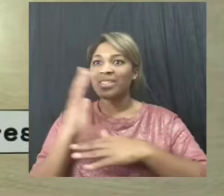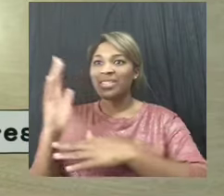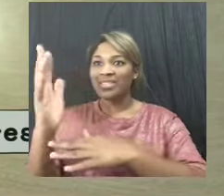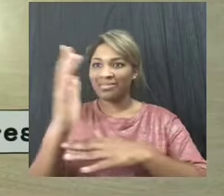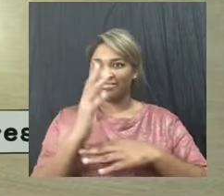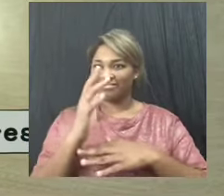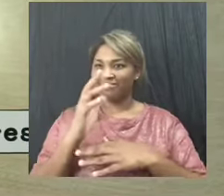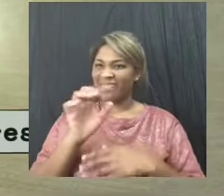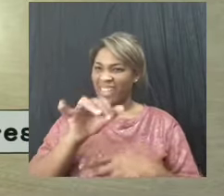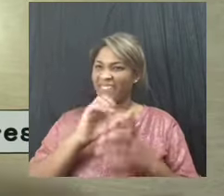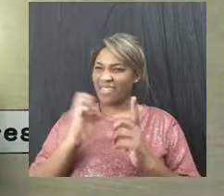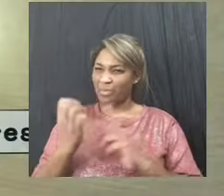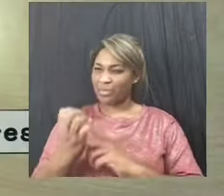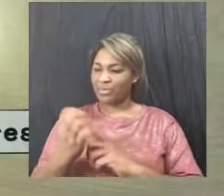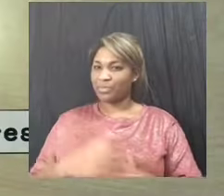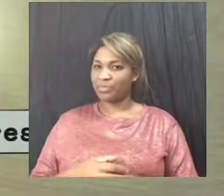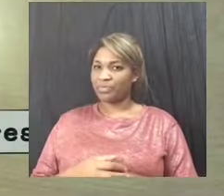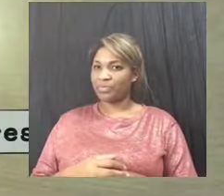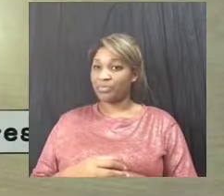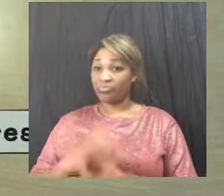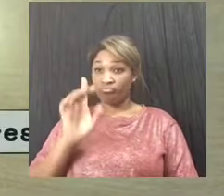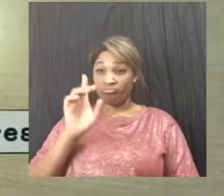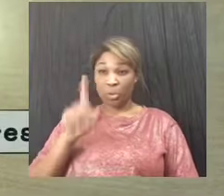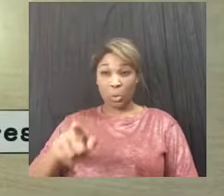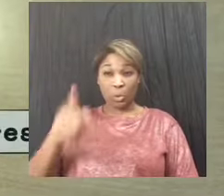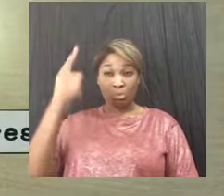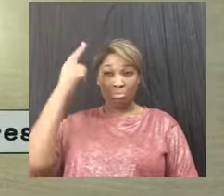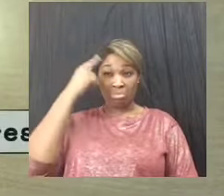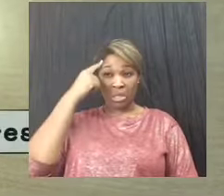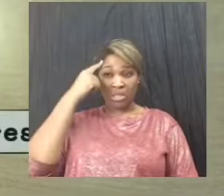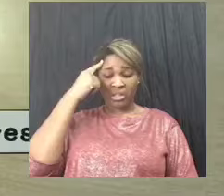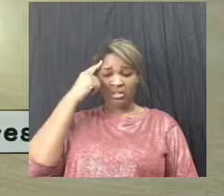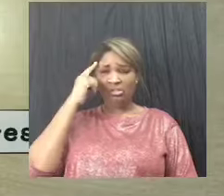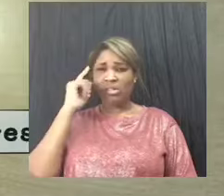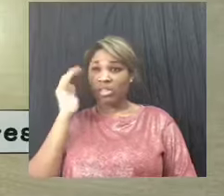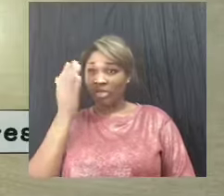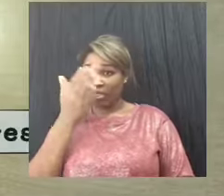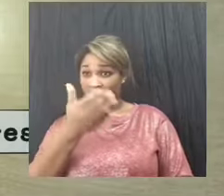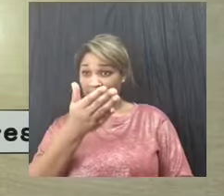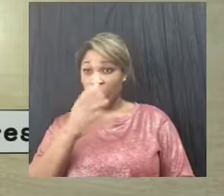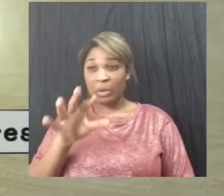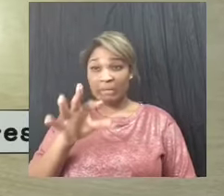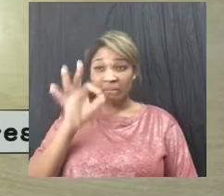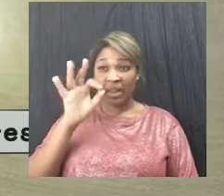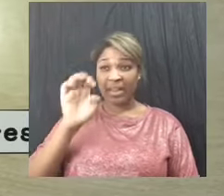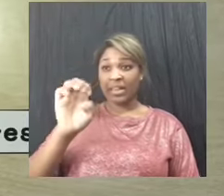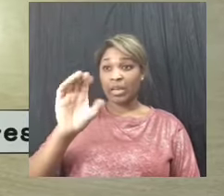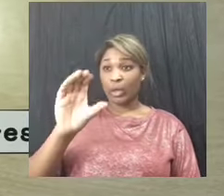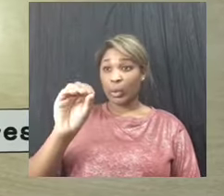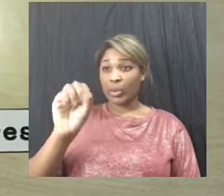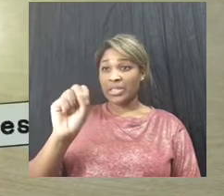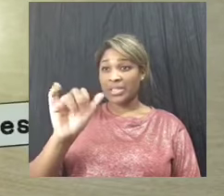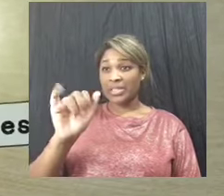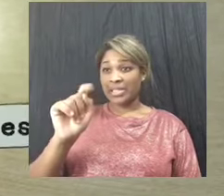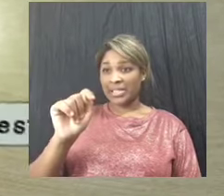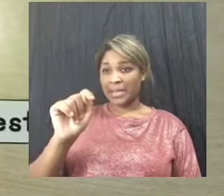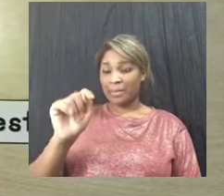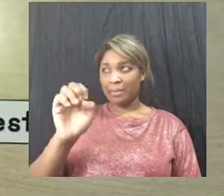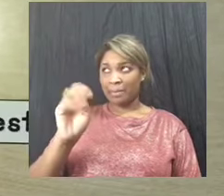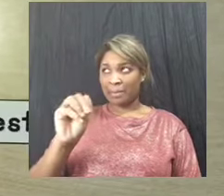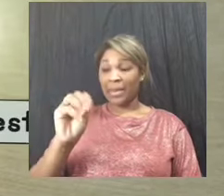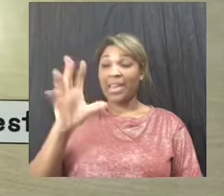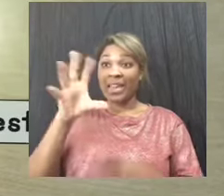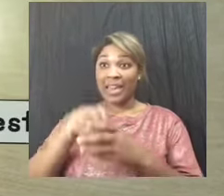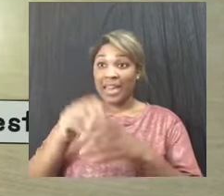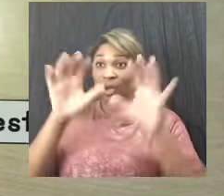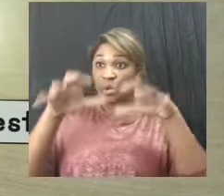rainforest? Do you think that we could find ecosystems in a